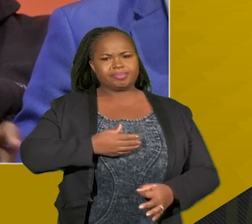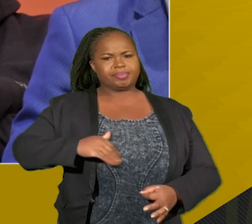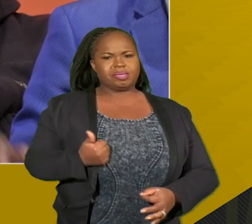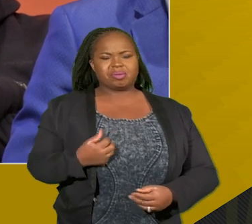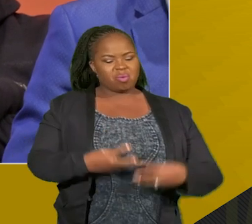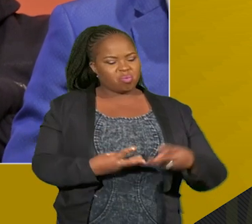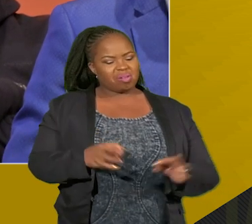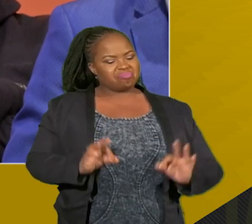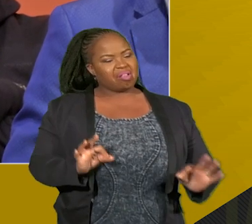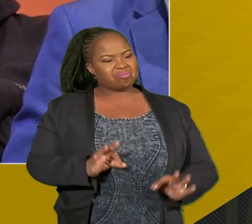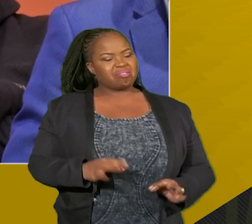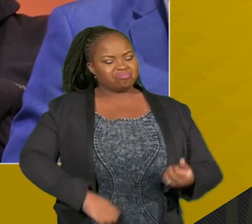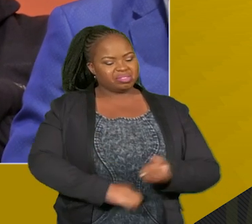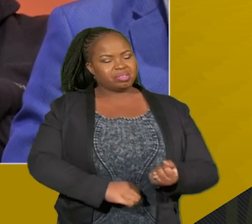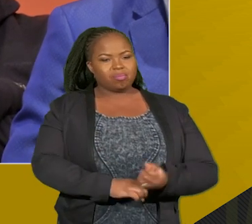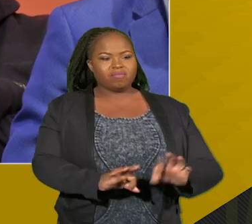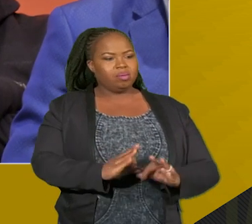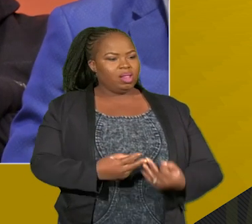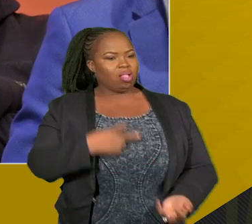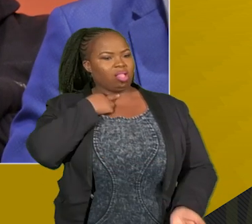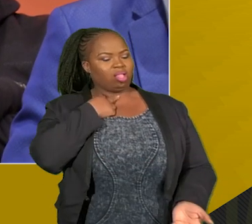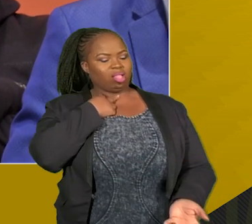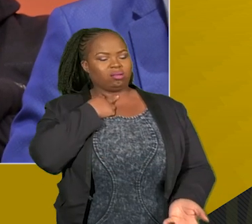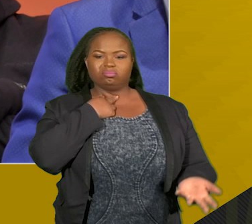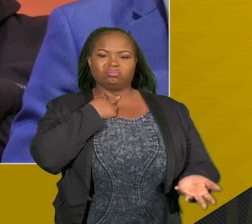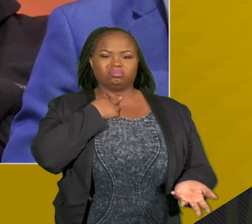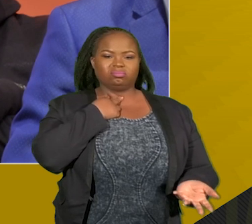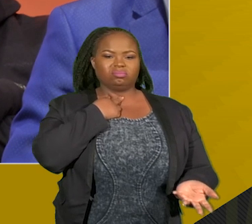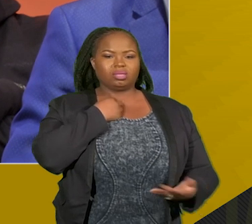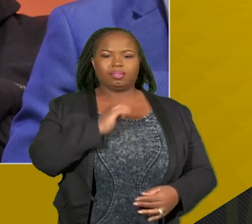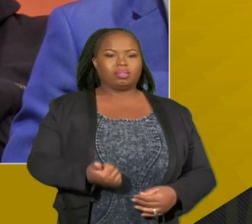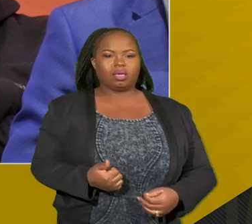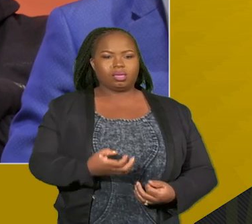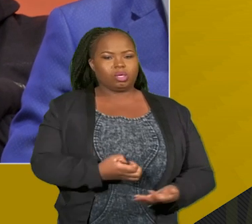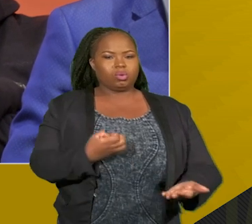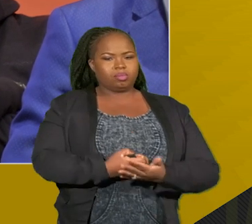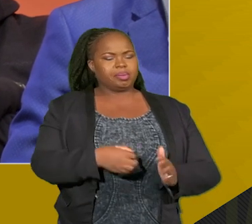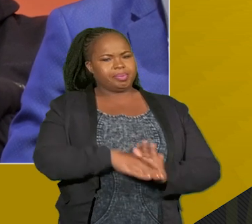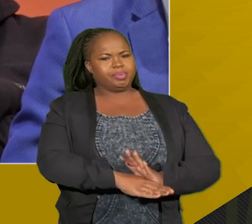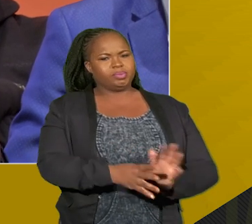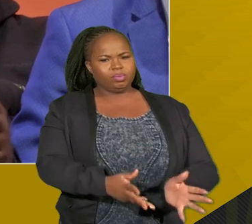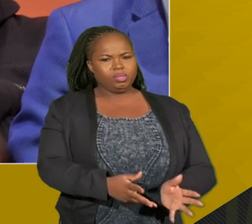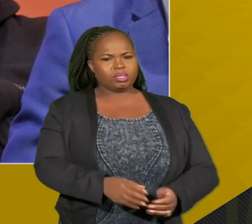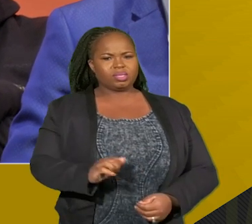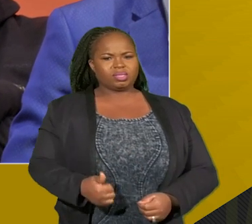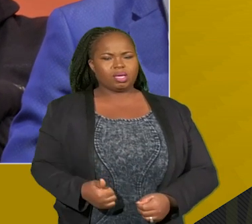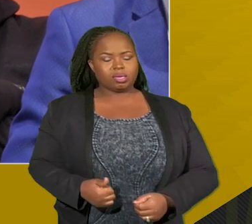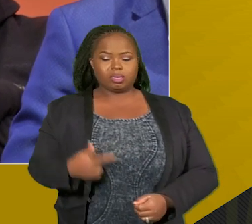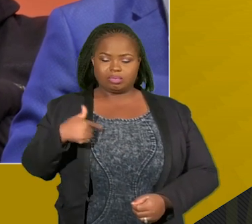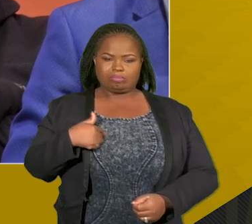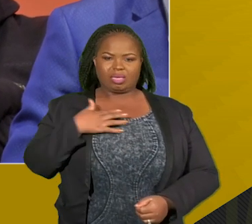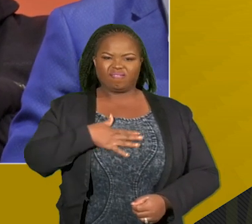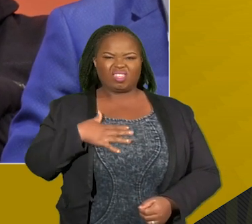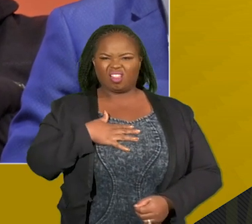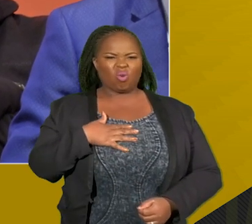ongasasebenzi ongasalethi imali endlini, izinto asisezeki la ekhaya economically, you know. So it threatens